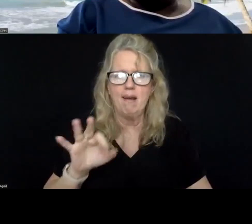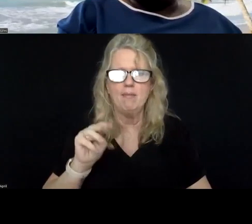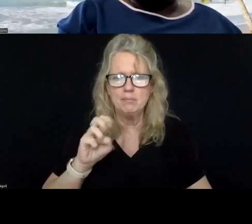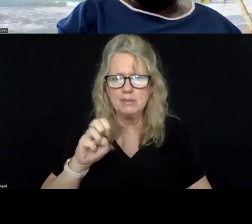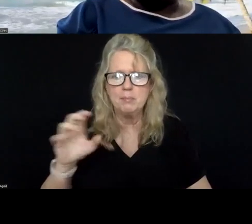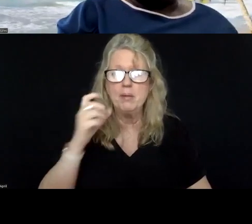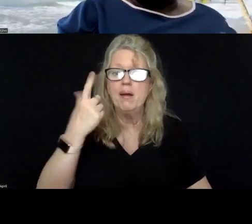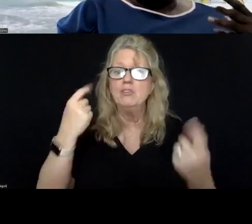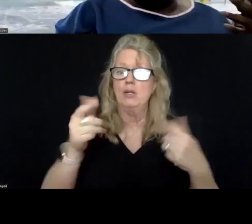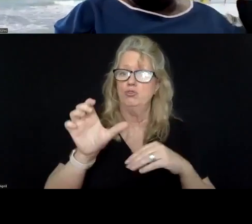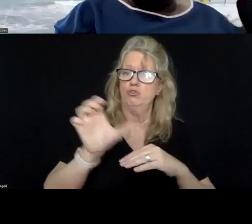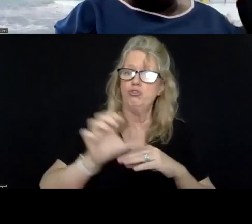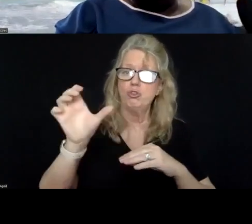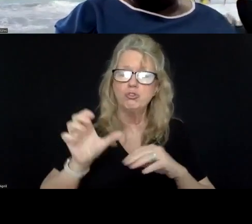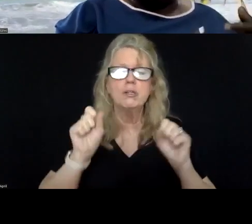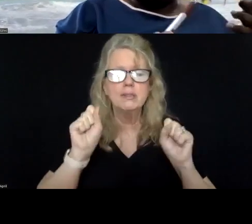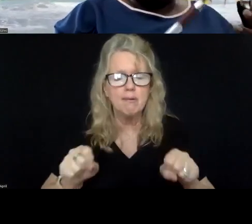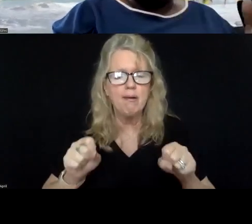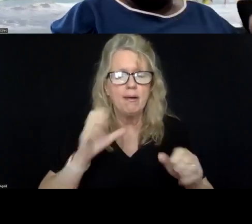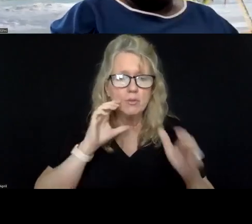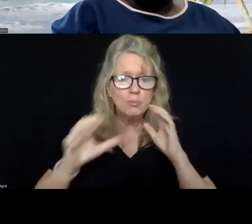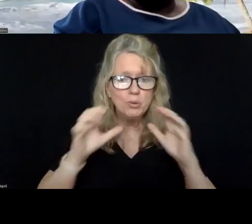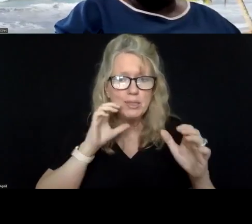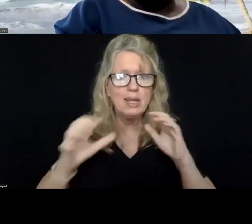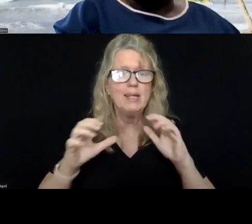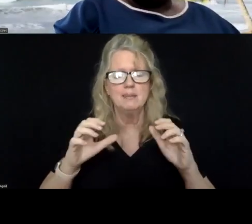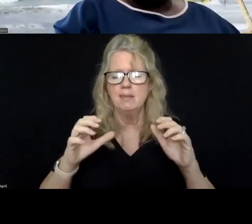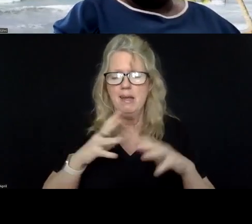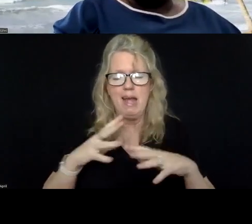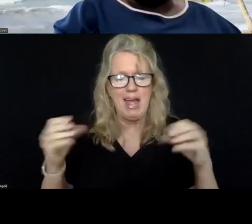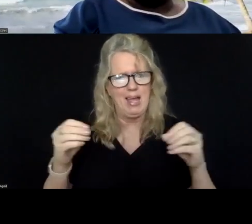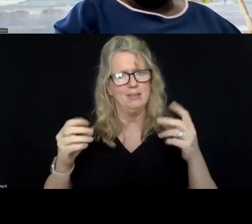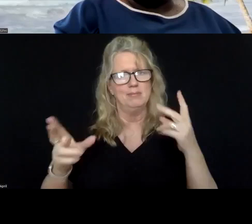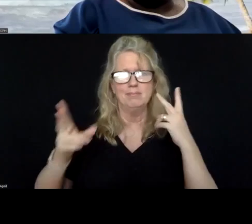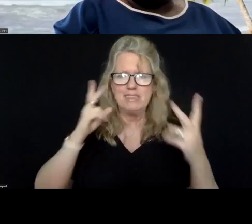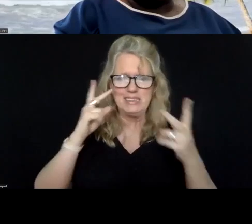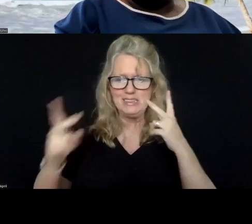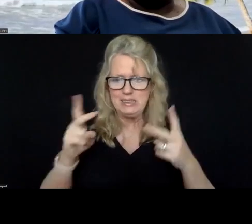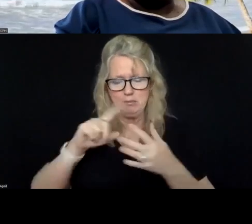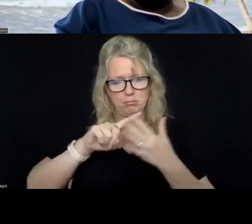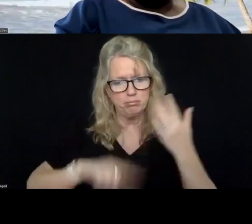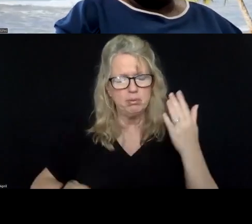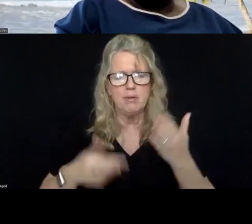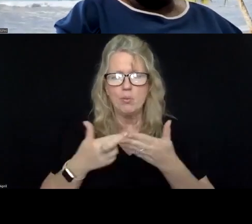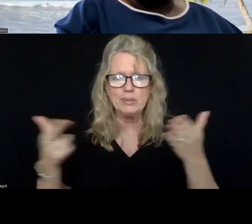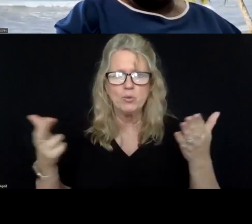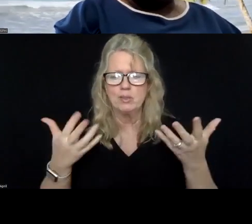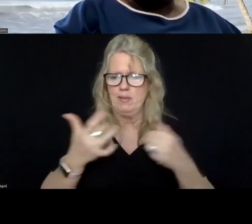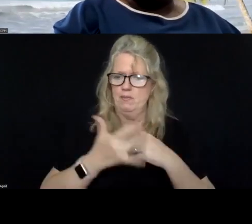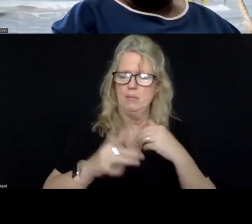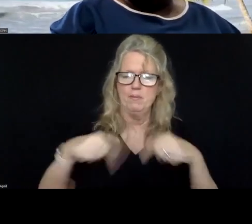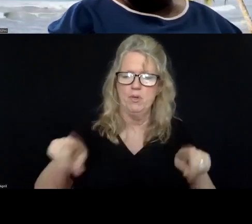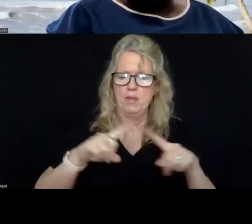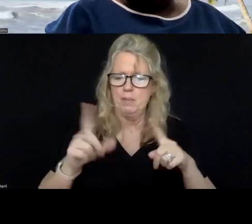that churches could communicate and also see what resources were available for them to